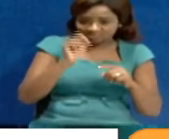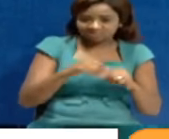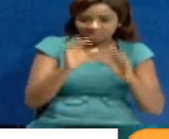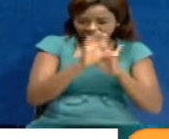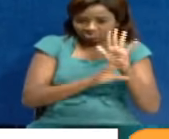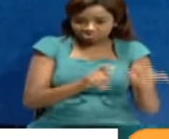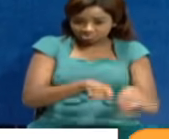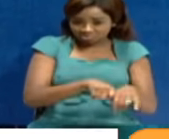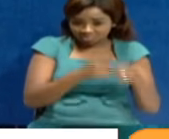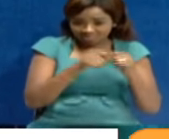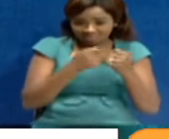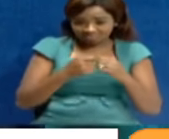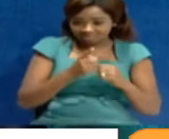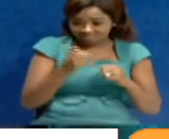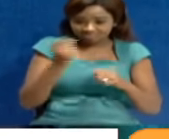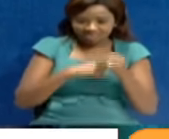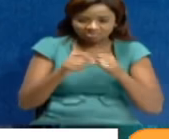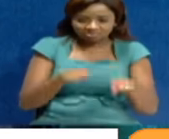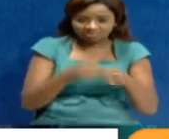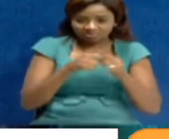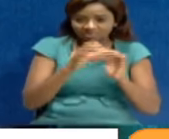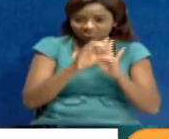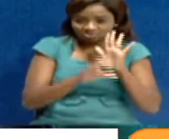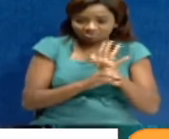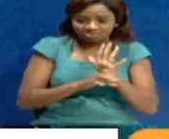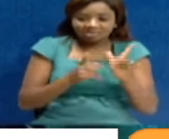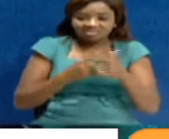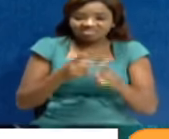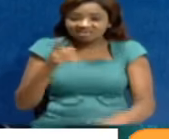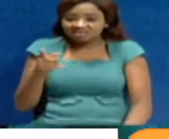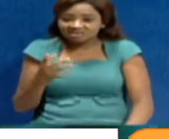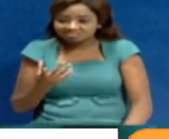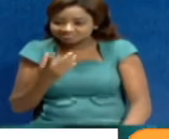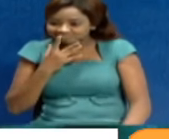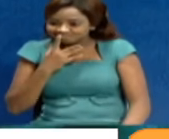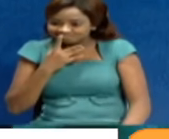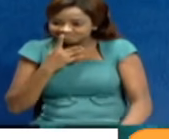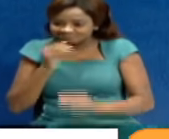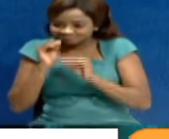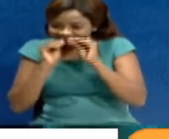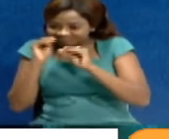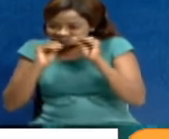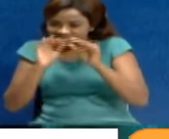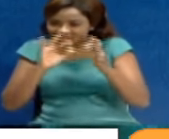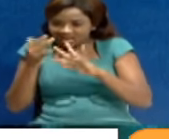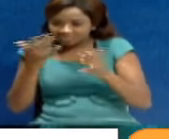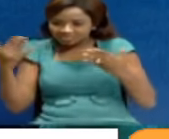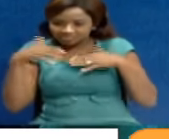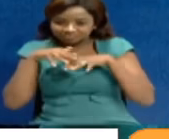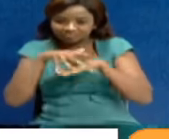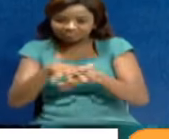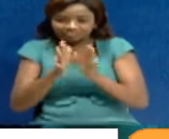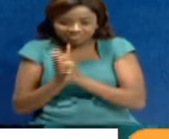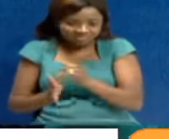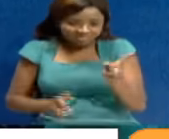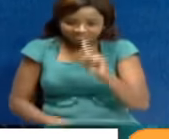when you create room for in the way of suspended judgments so that the executive can realign its decisions to match the judgment, sometimes they don't do it. I